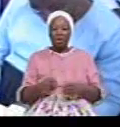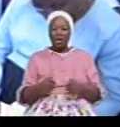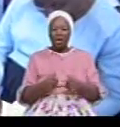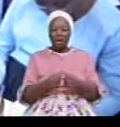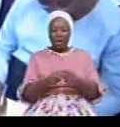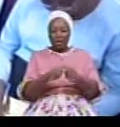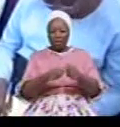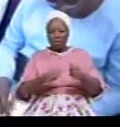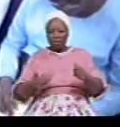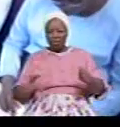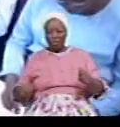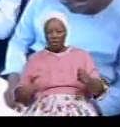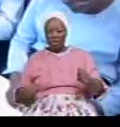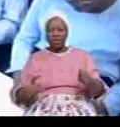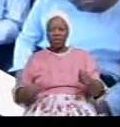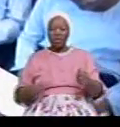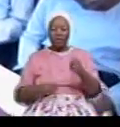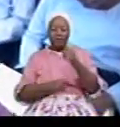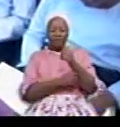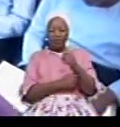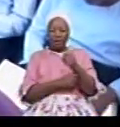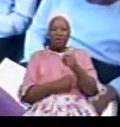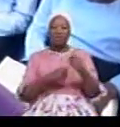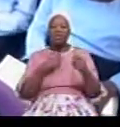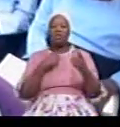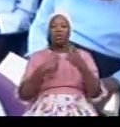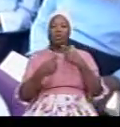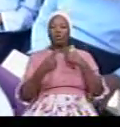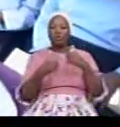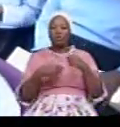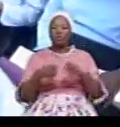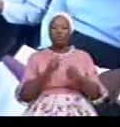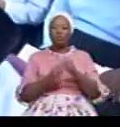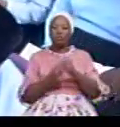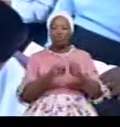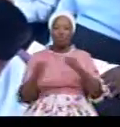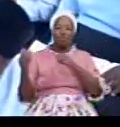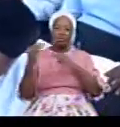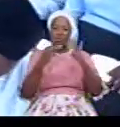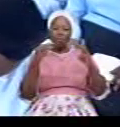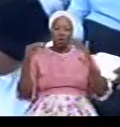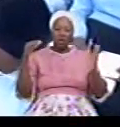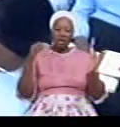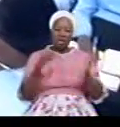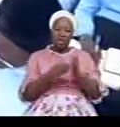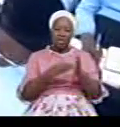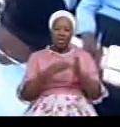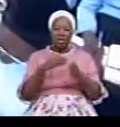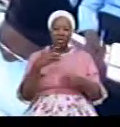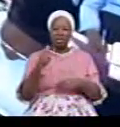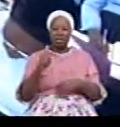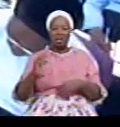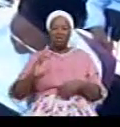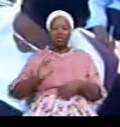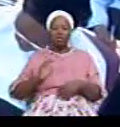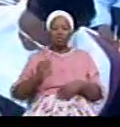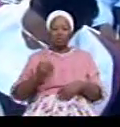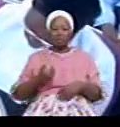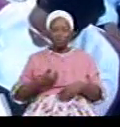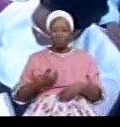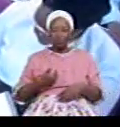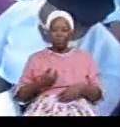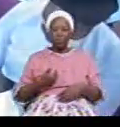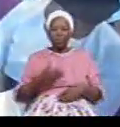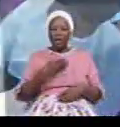war against the soul." War is of this world, and that war in